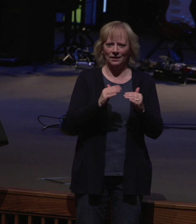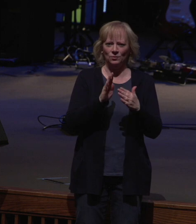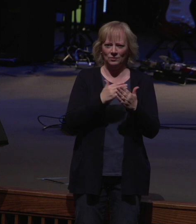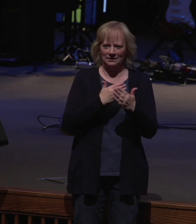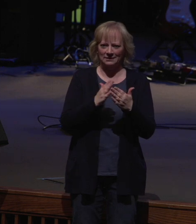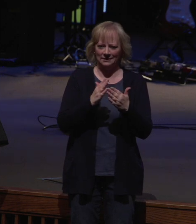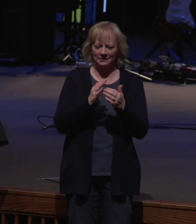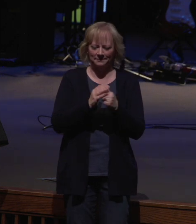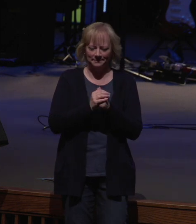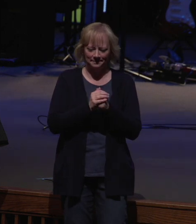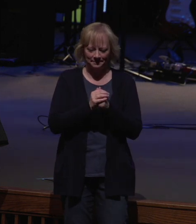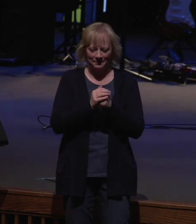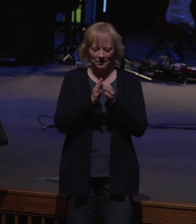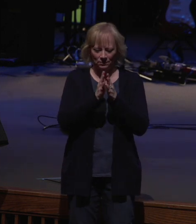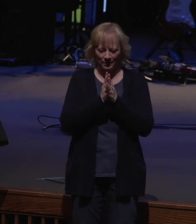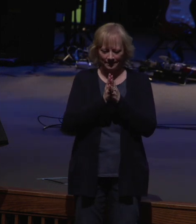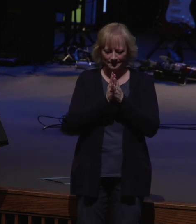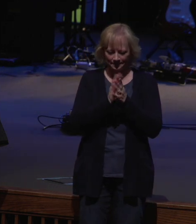Heavenly Father,